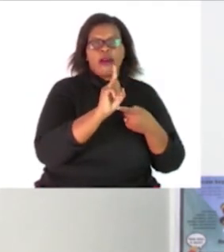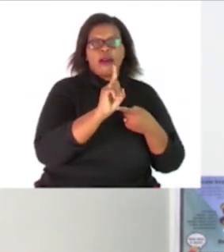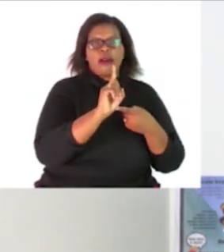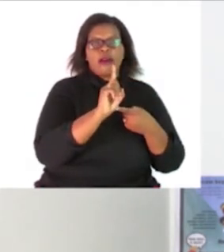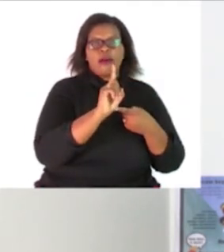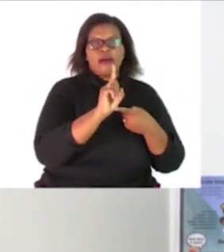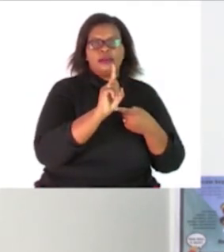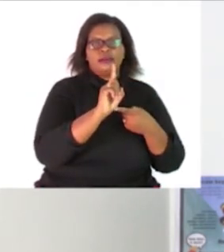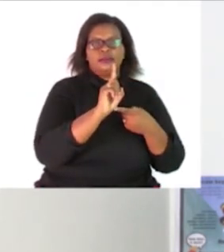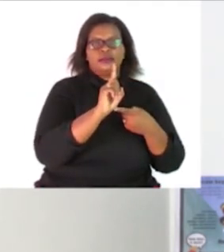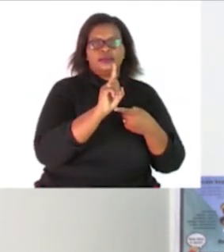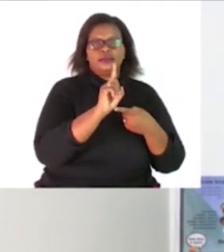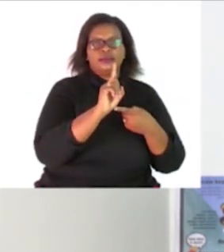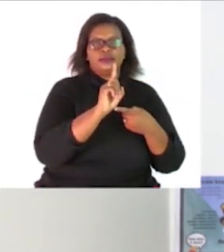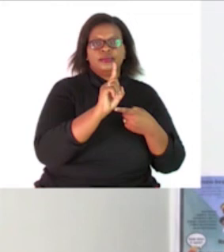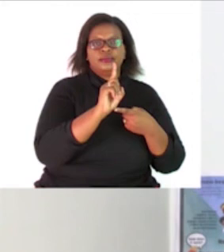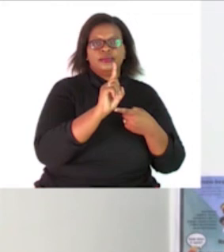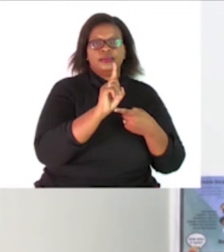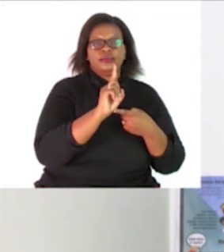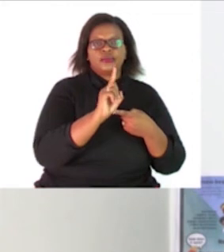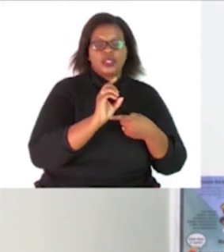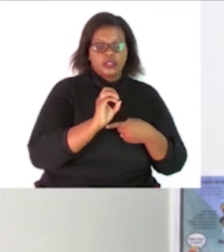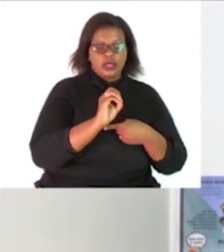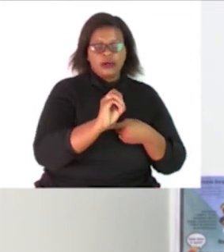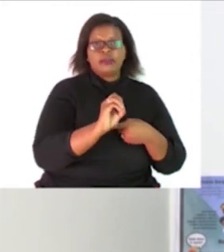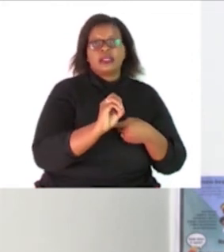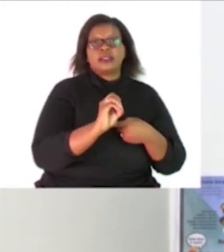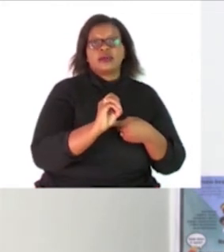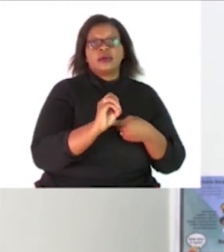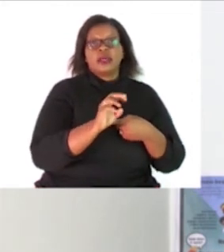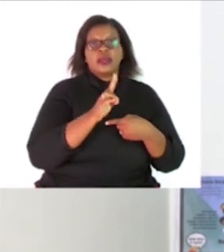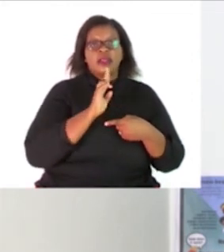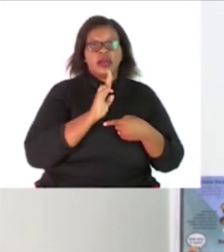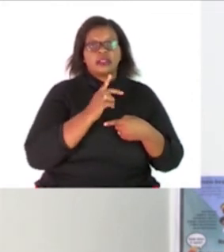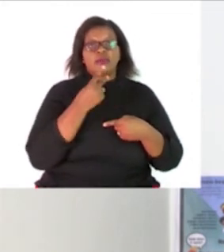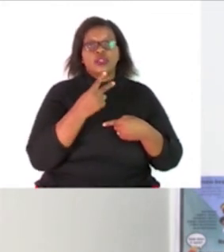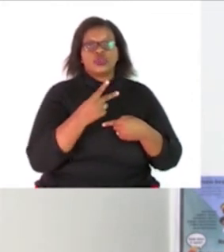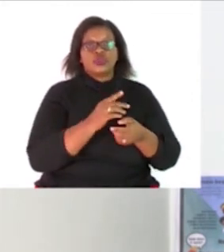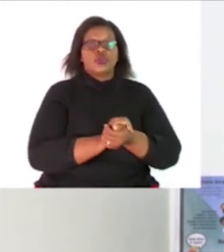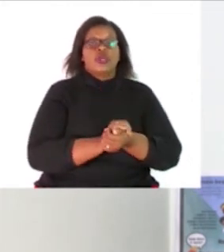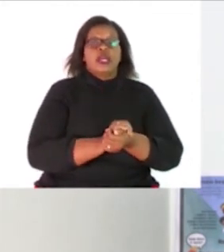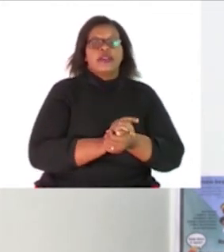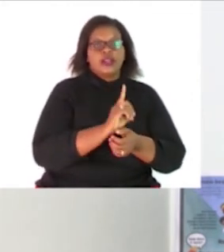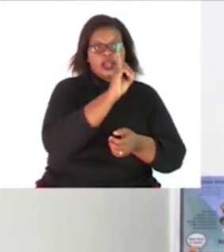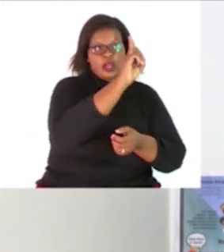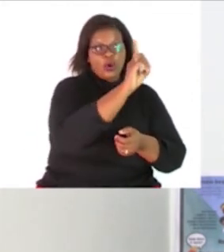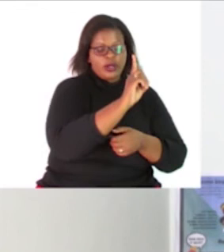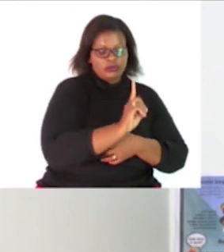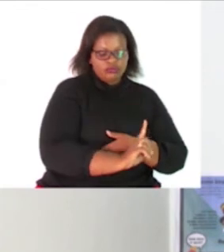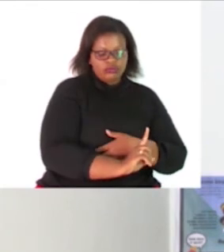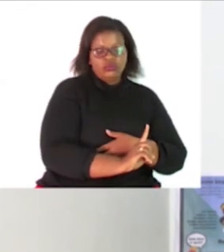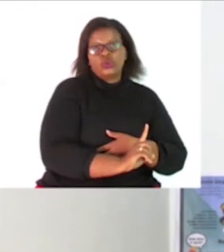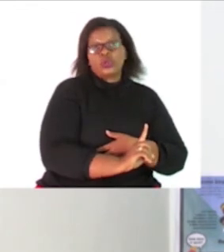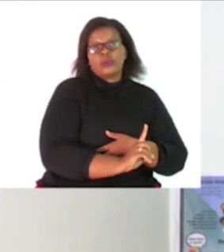1 plus 1 plus 0. What is our answer? Which is 2. And then what will happen